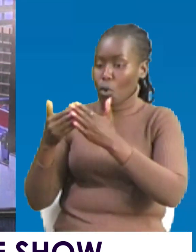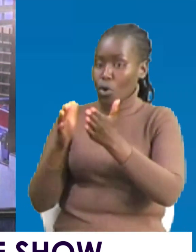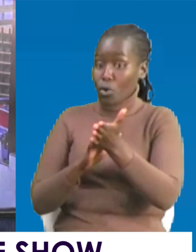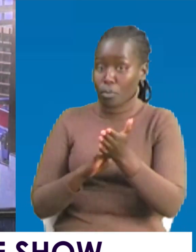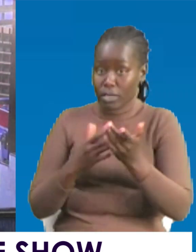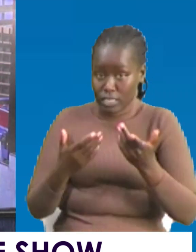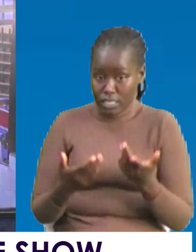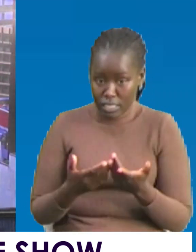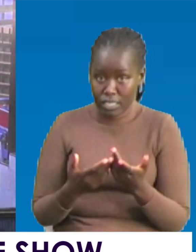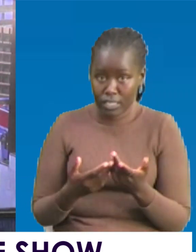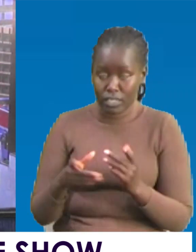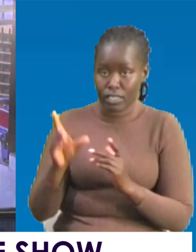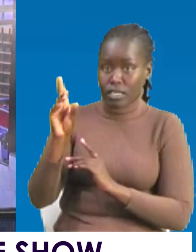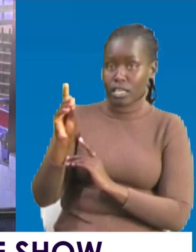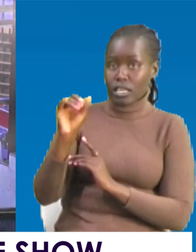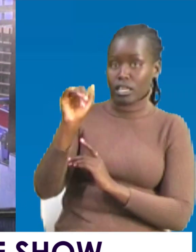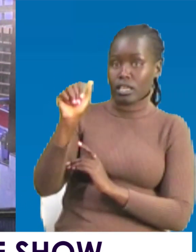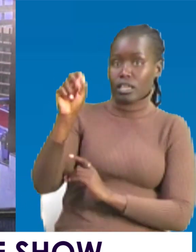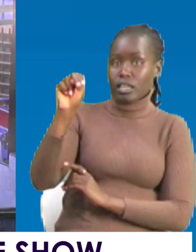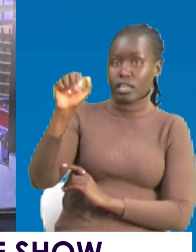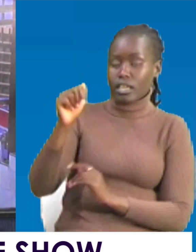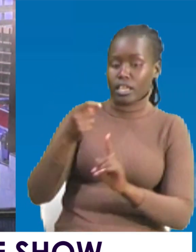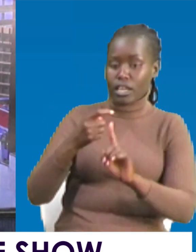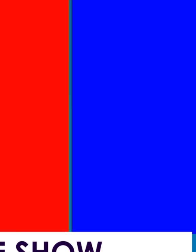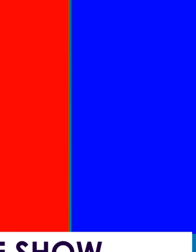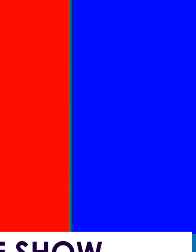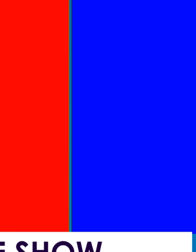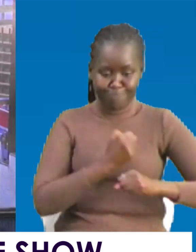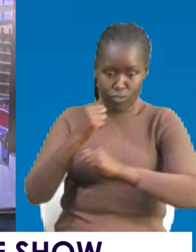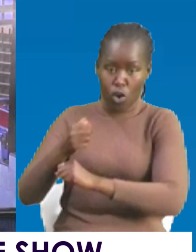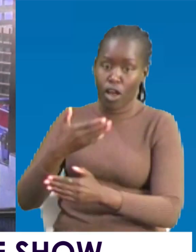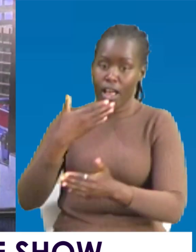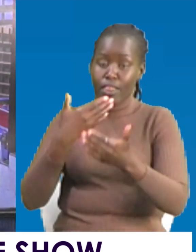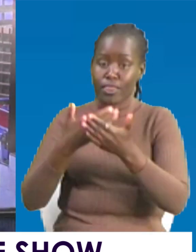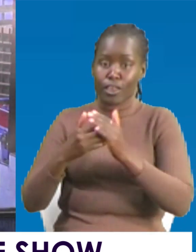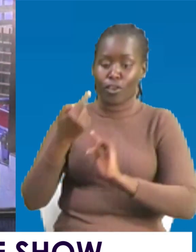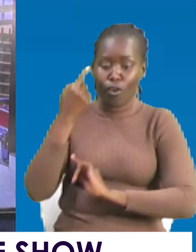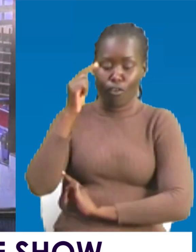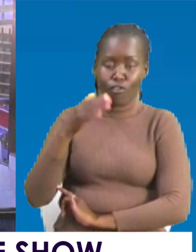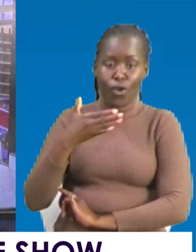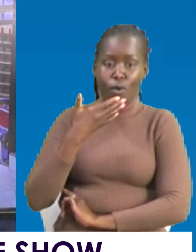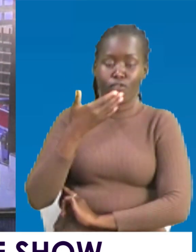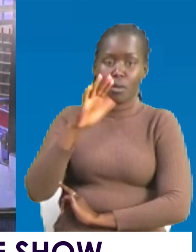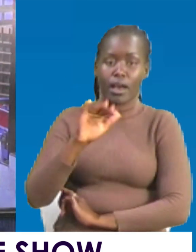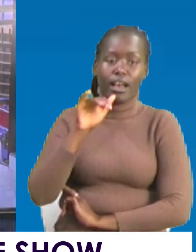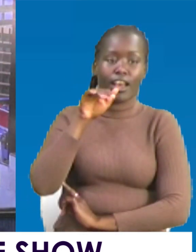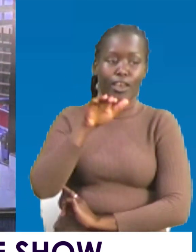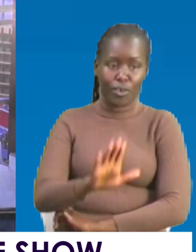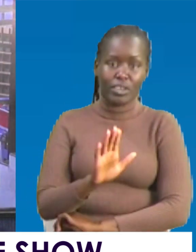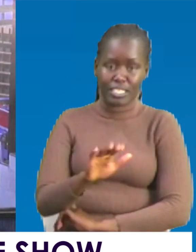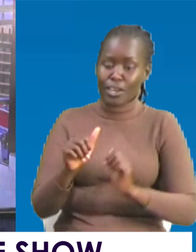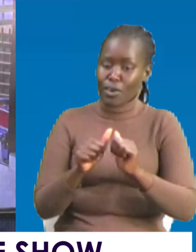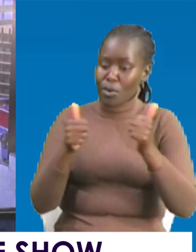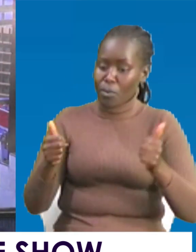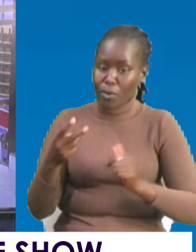yeah? Diana from Ngong, thank you for your feedback about my previous show. Well, you